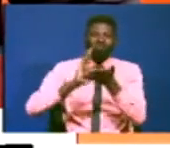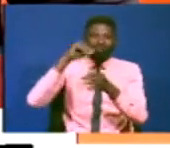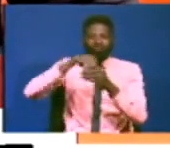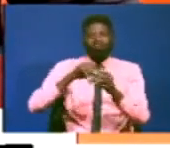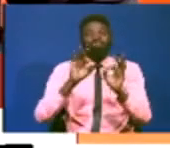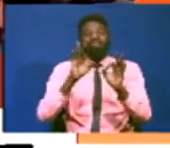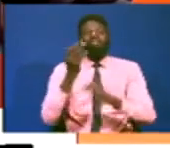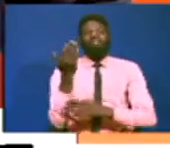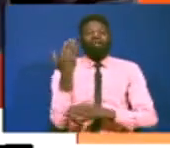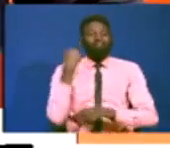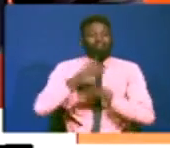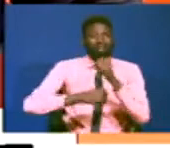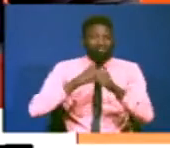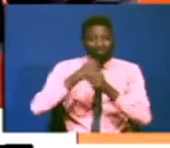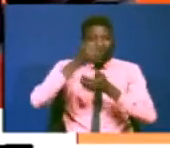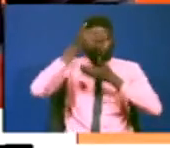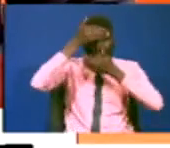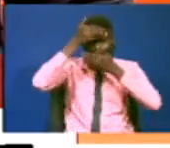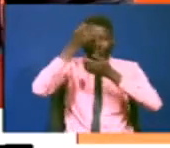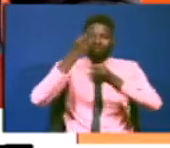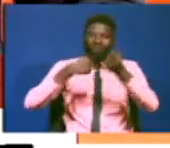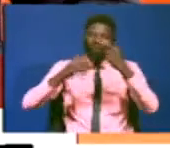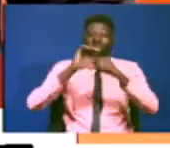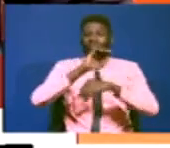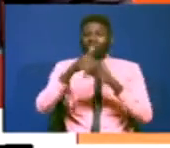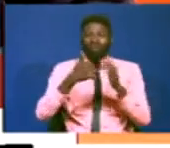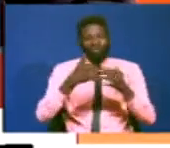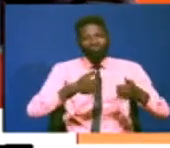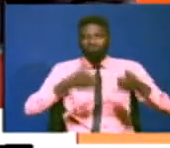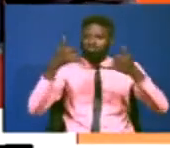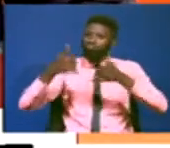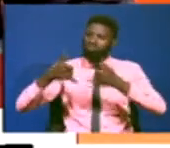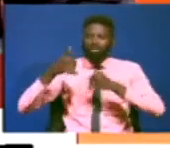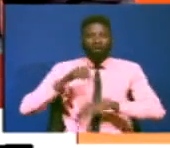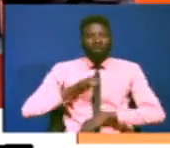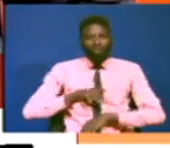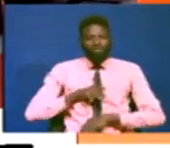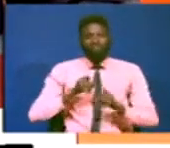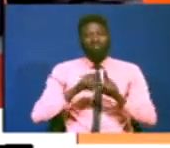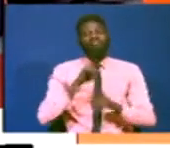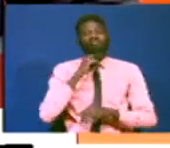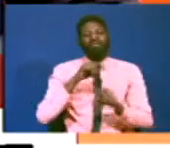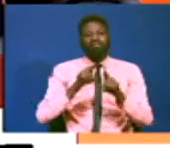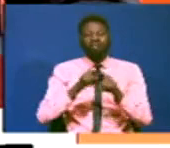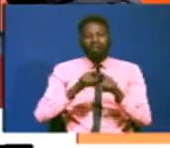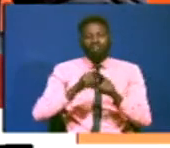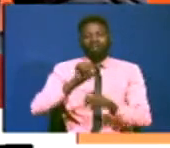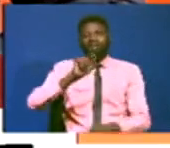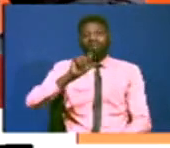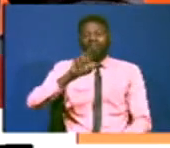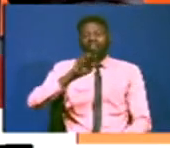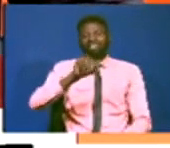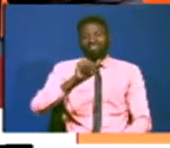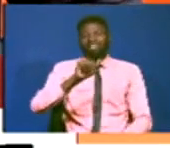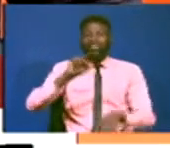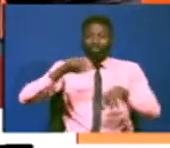Moroccan clubs won all continental trophies for both men and women, besides the Atlas Lions finishing fourth at the FIFA World Cup in Qatar.